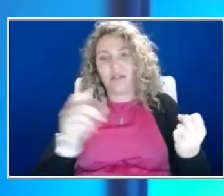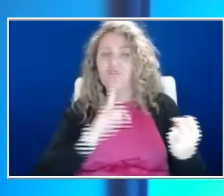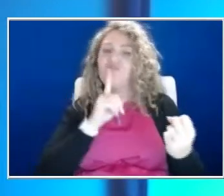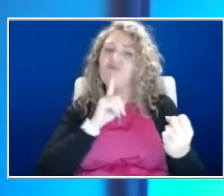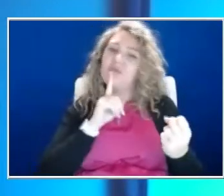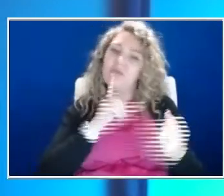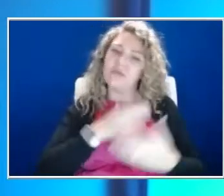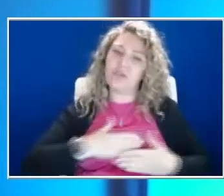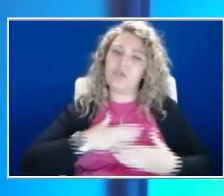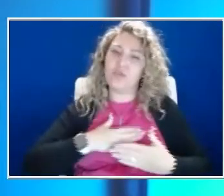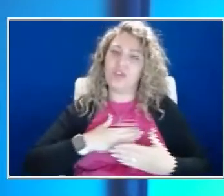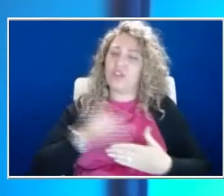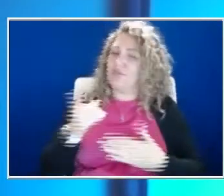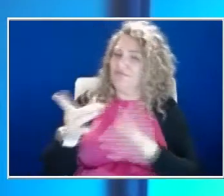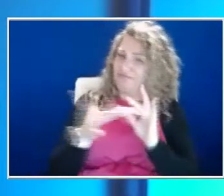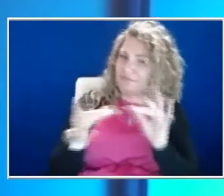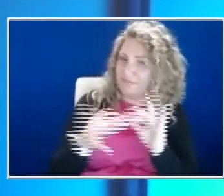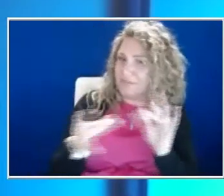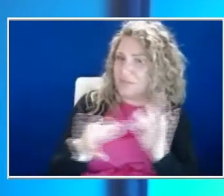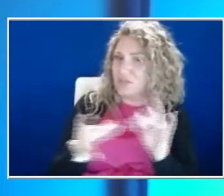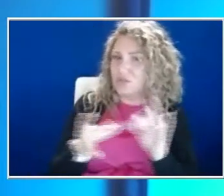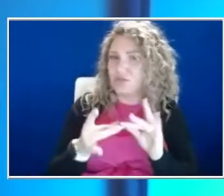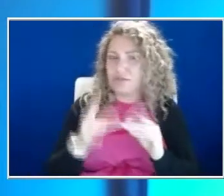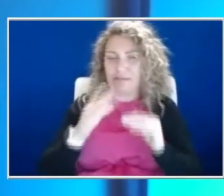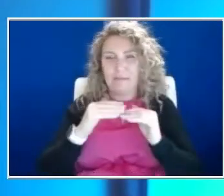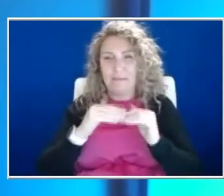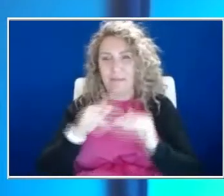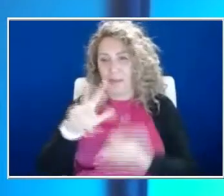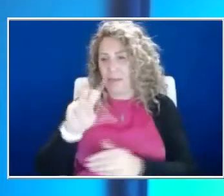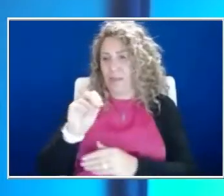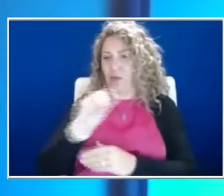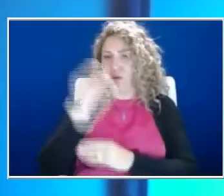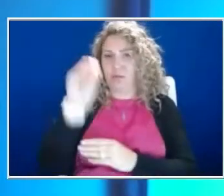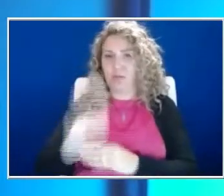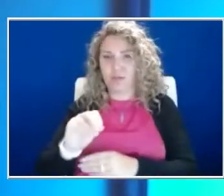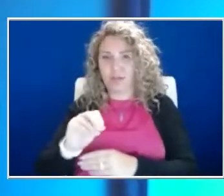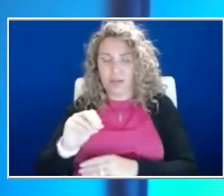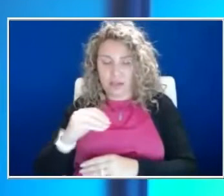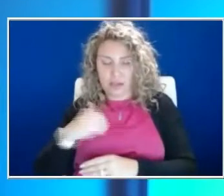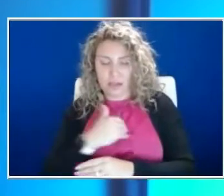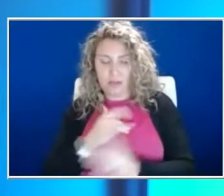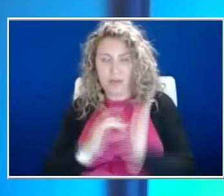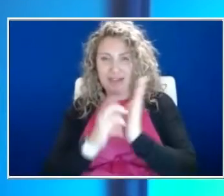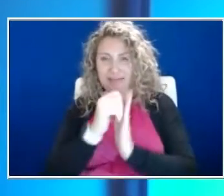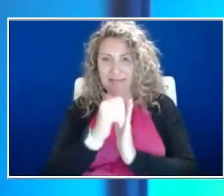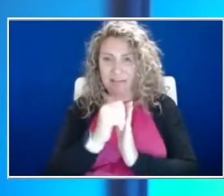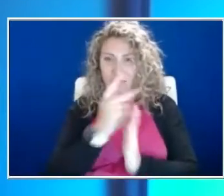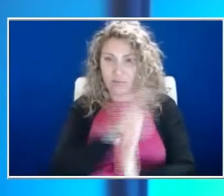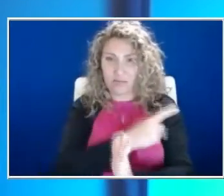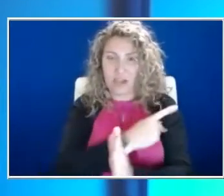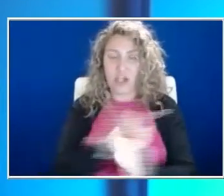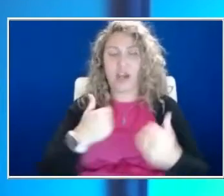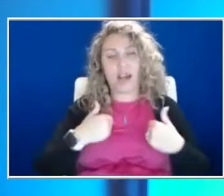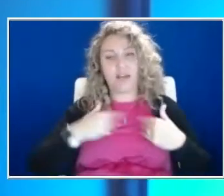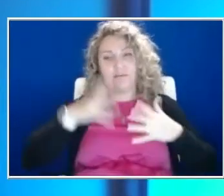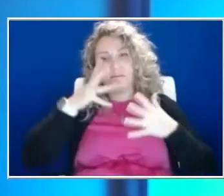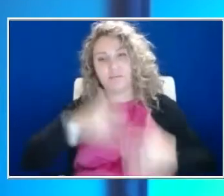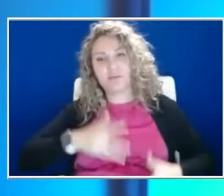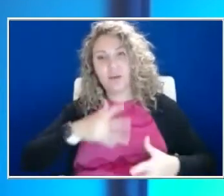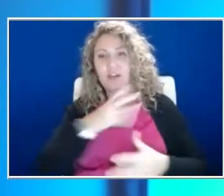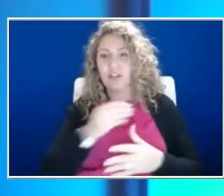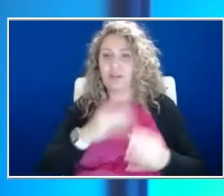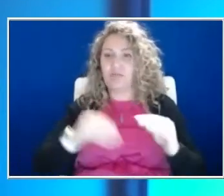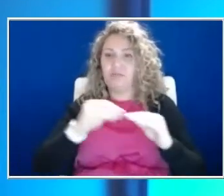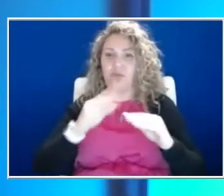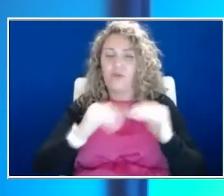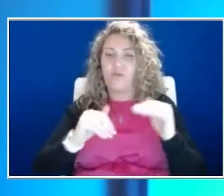to light, and we know that at least 30% of our breast cancer patients suffer from depression, and even more from different levels of stresses